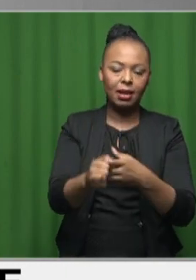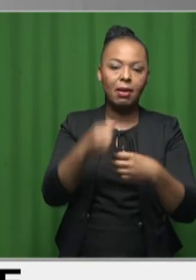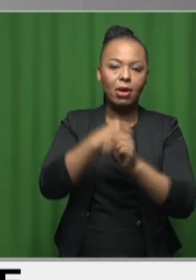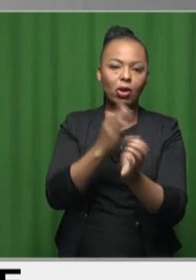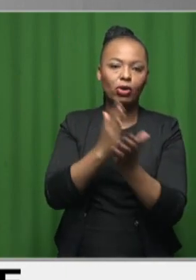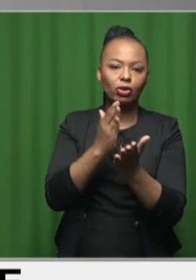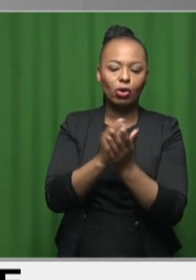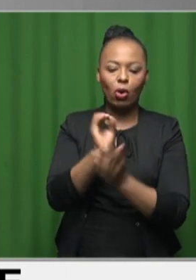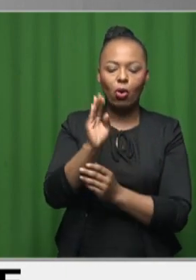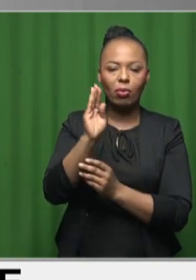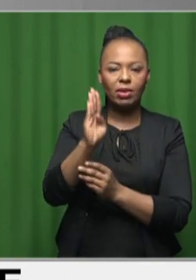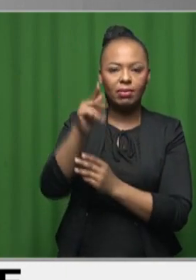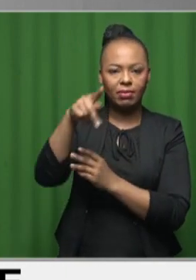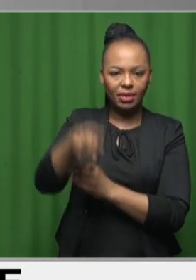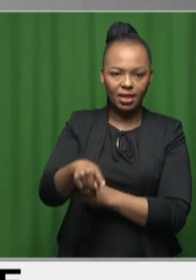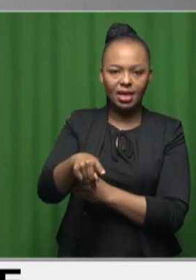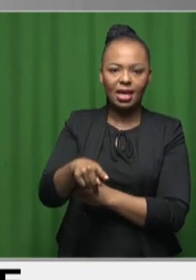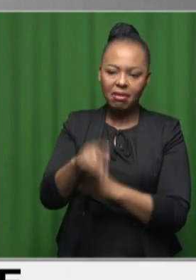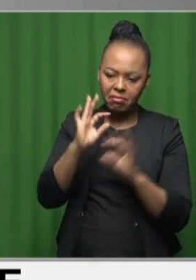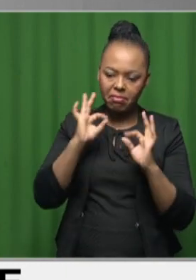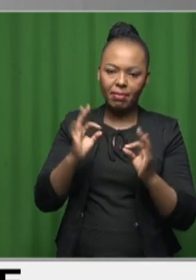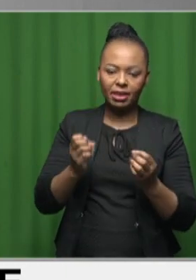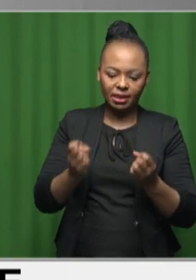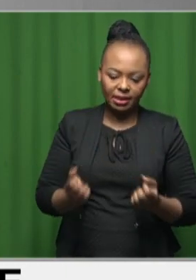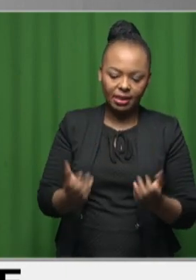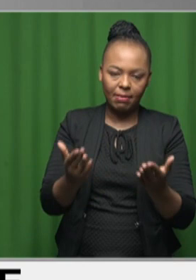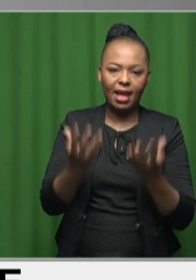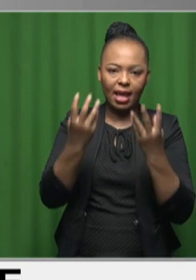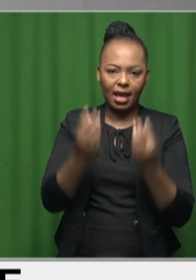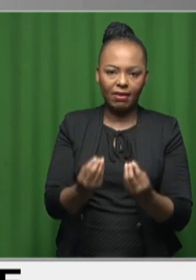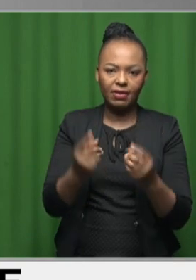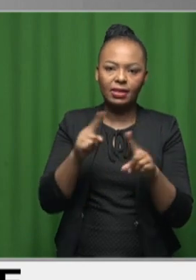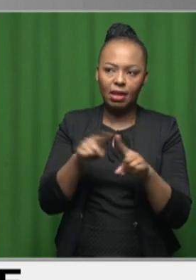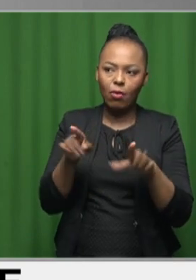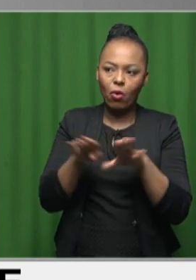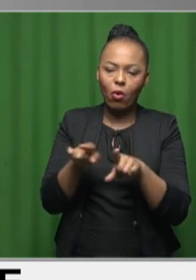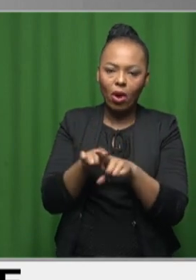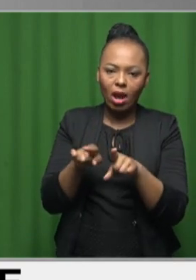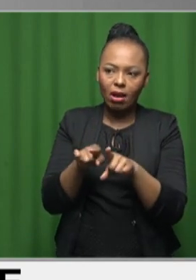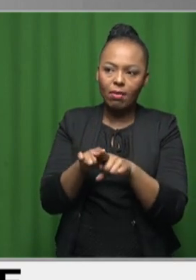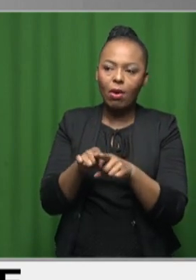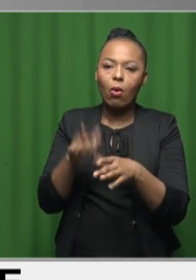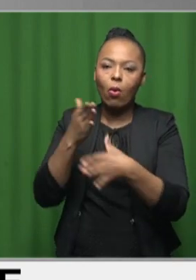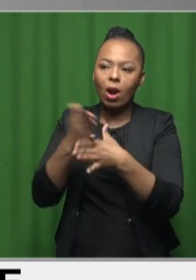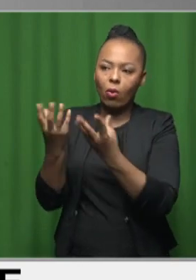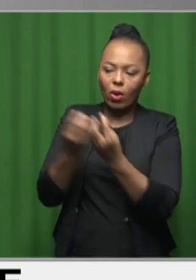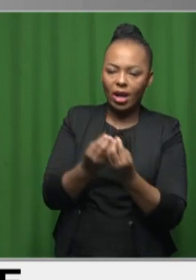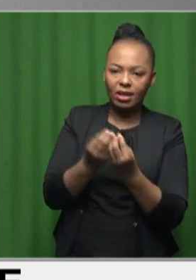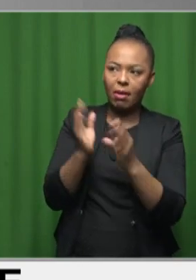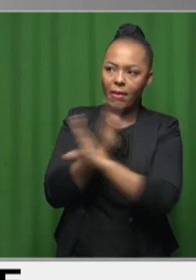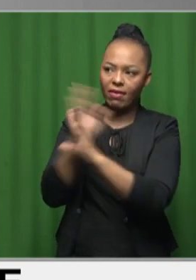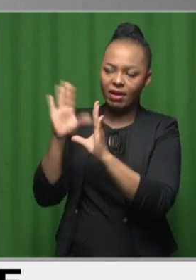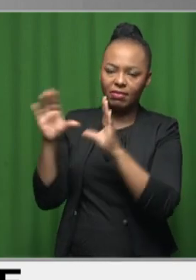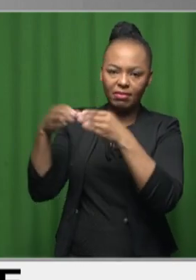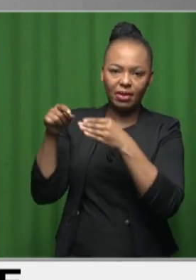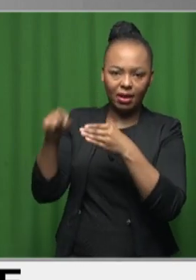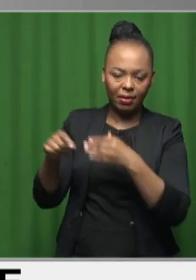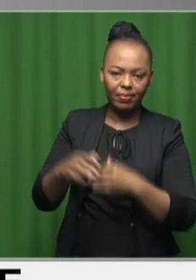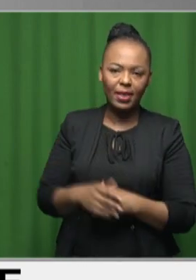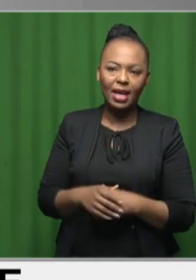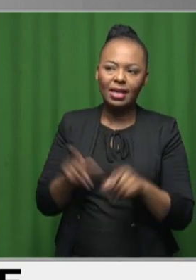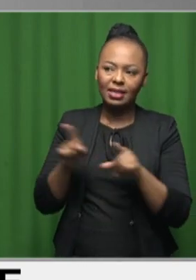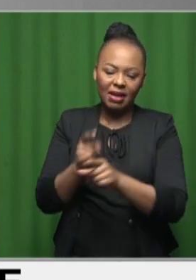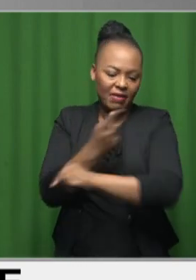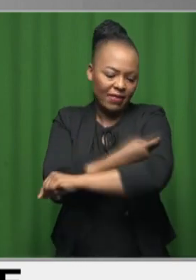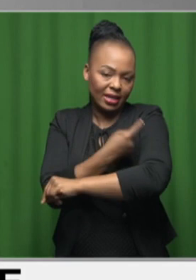got sufficient supply, and also the private sector in terms of alternative vaccines or vaccines that are coming into the